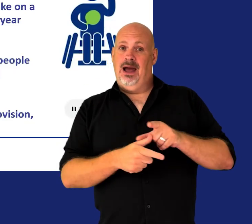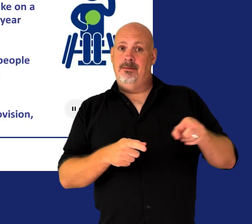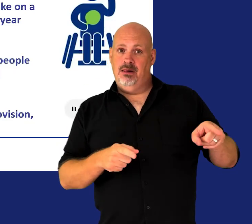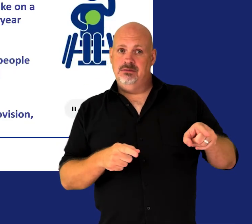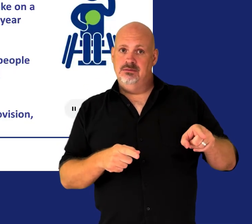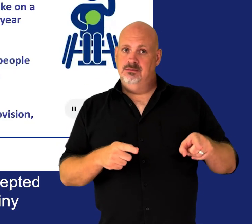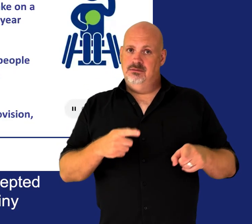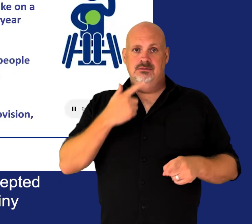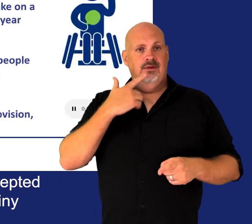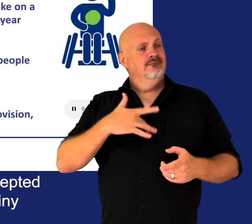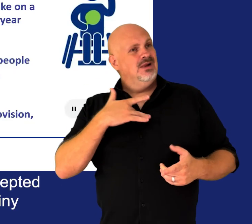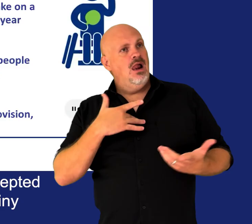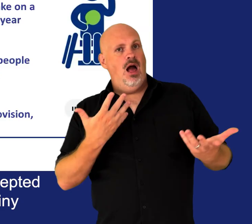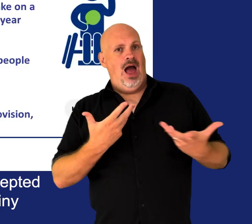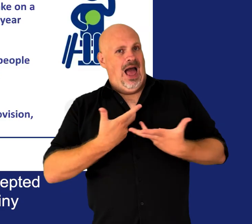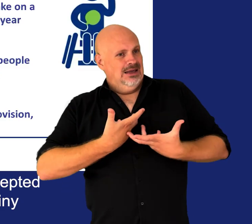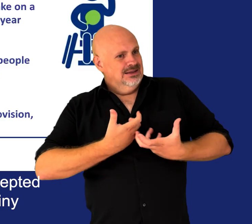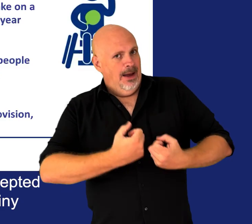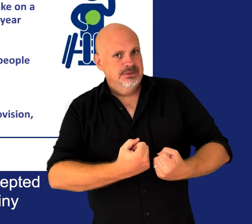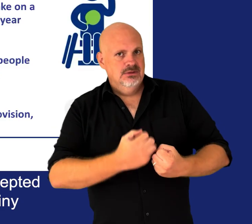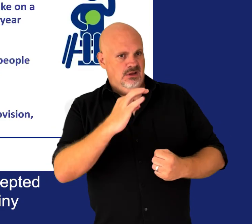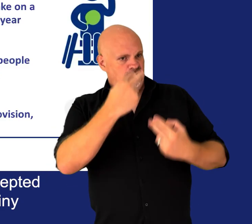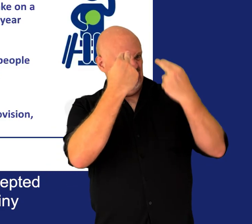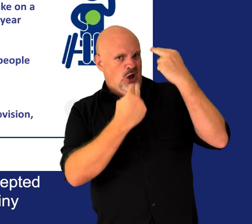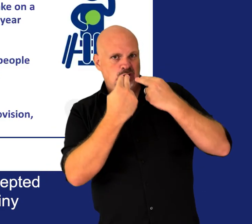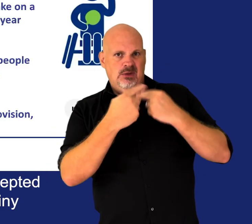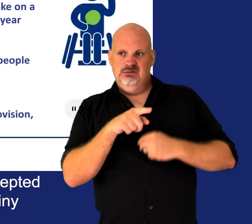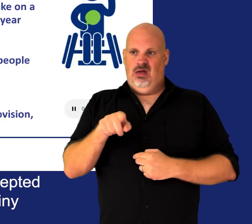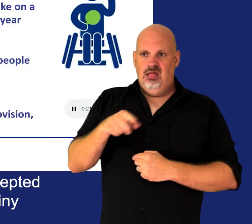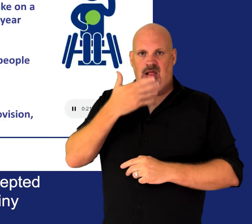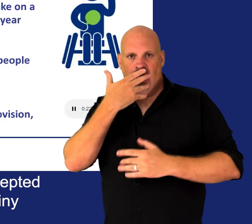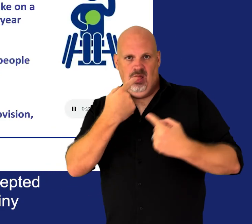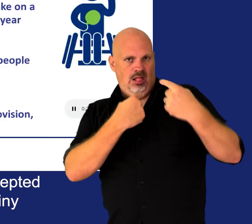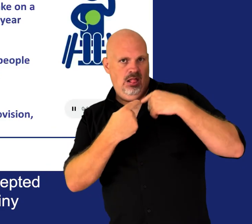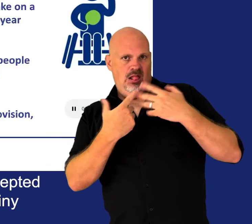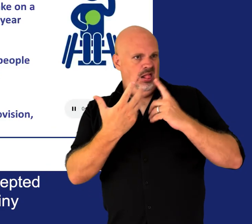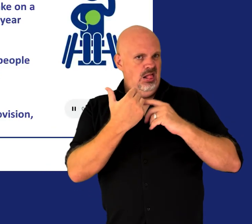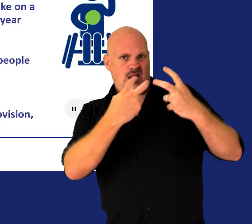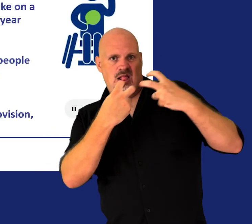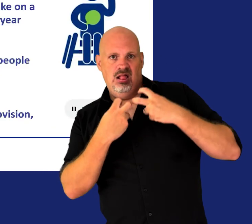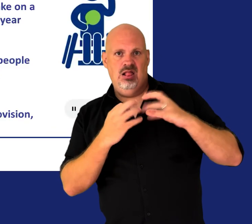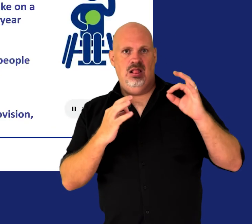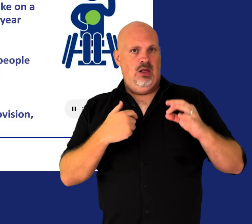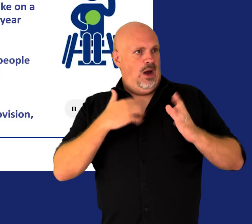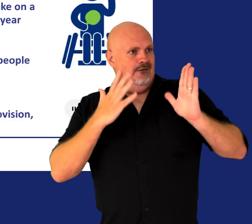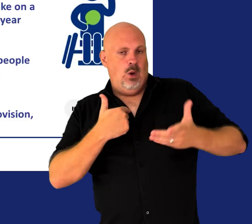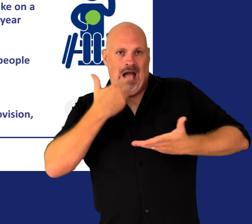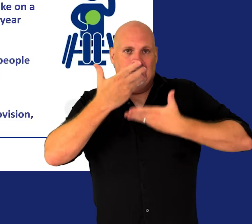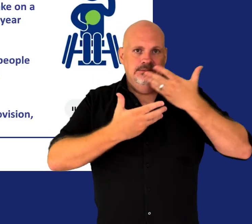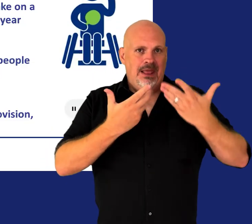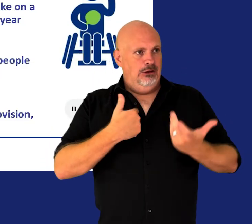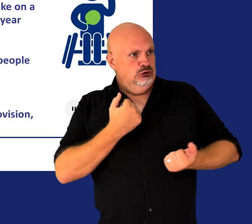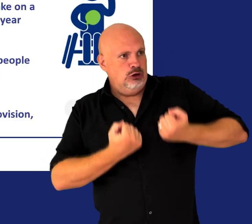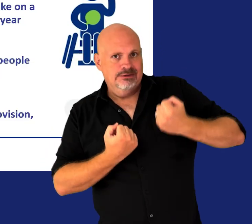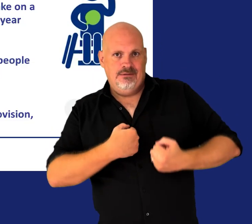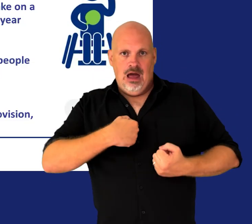people. Belonging was described as feeling accepted without a sense of judgment or scrutiny and without having to explain or